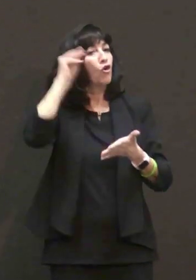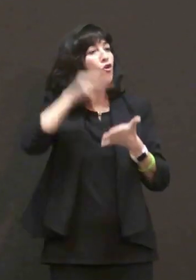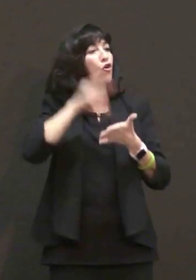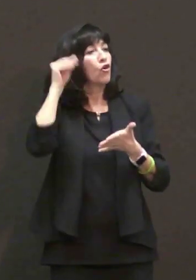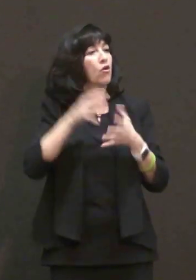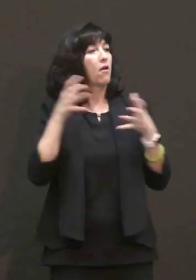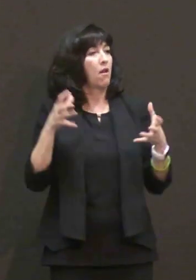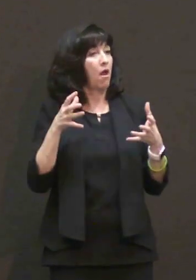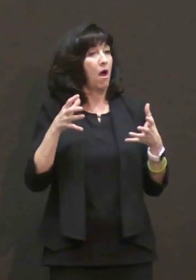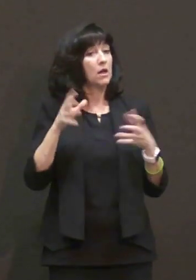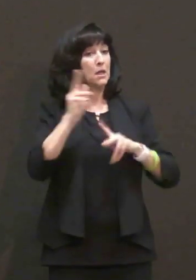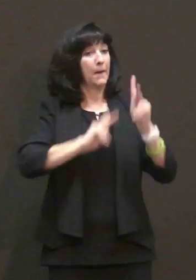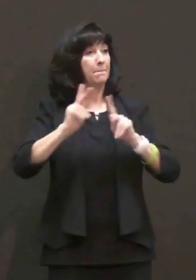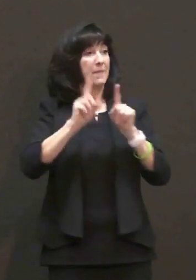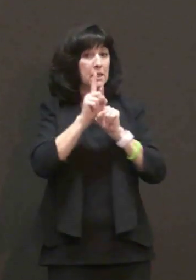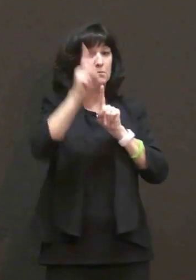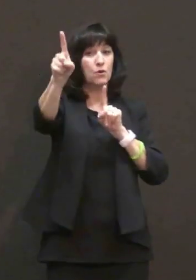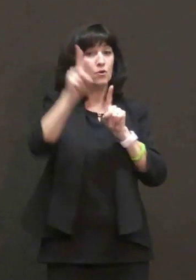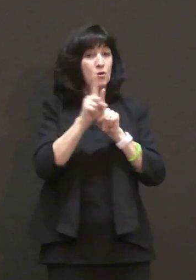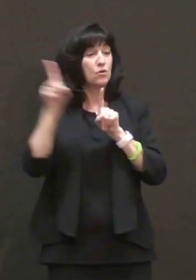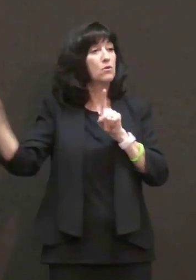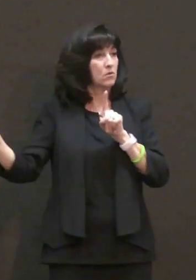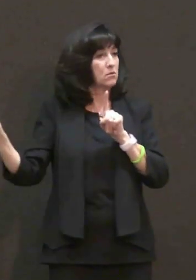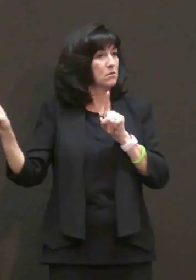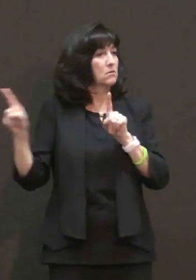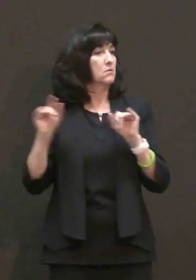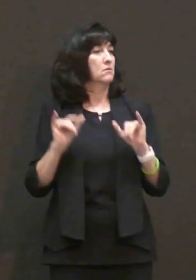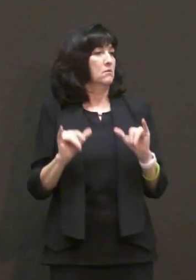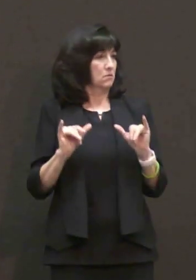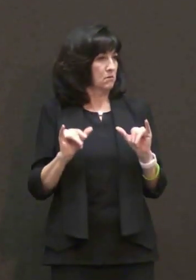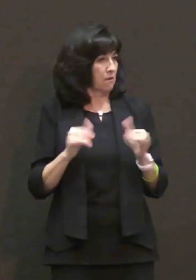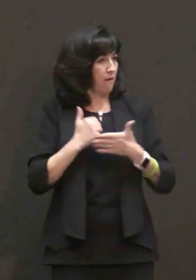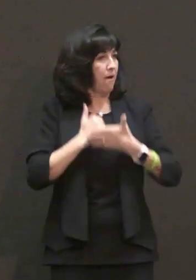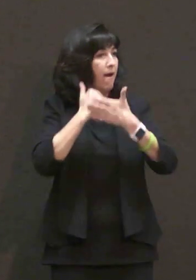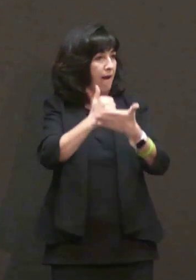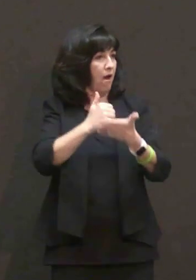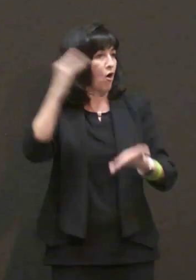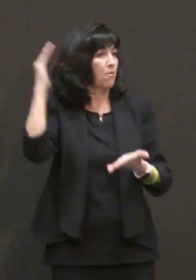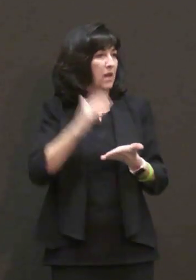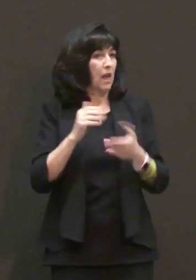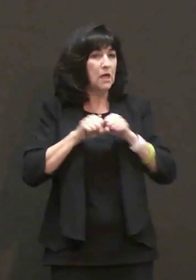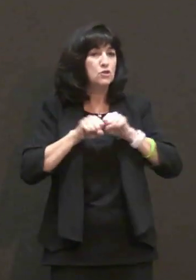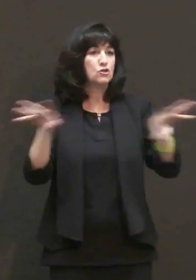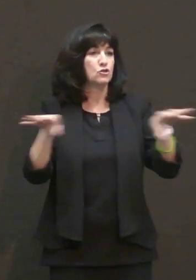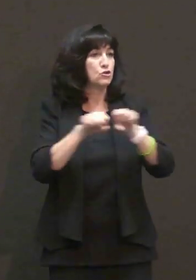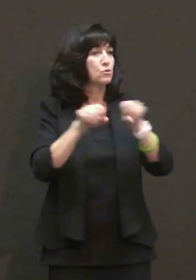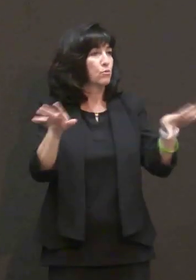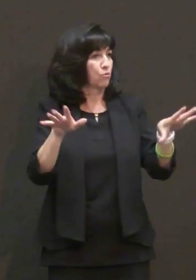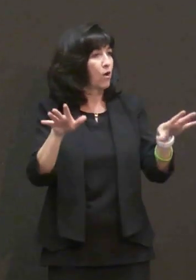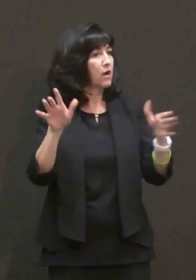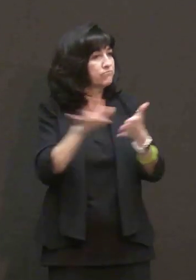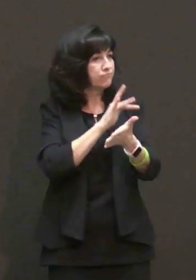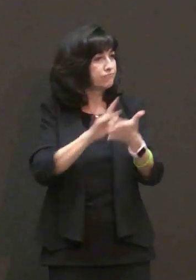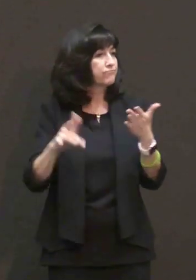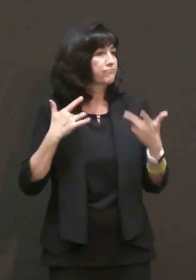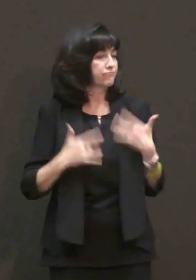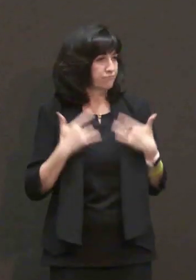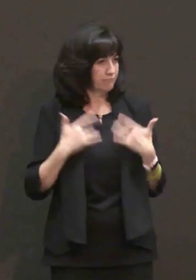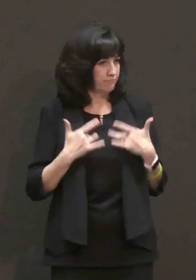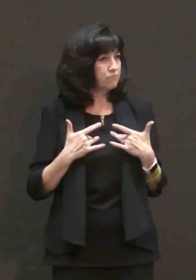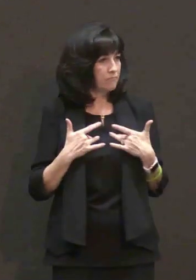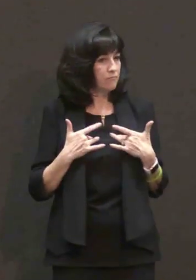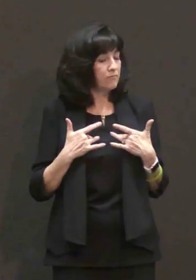spread like this, and in particular, its connection to the health safety of all our residents, right?